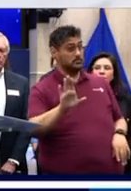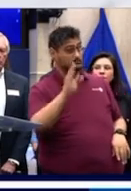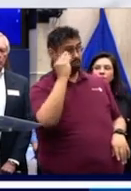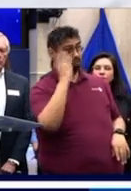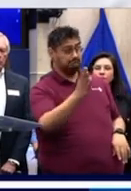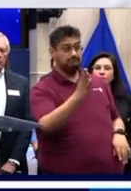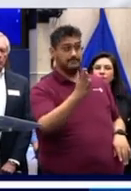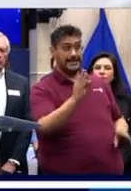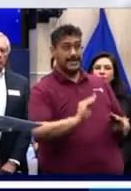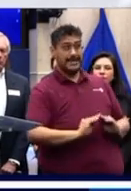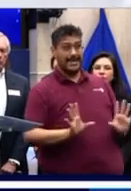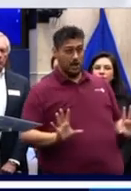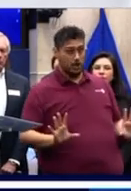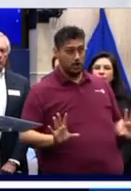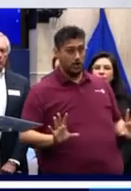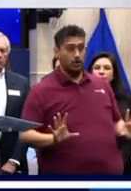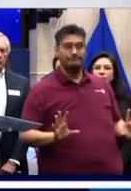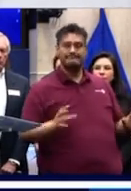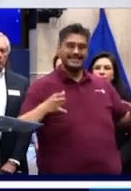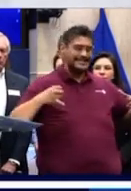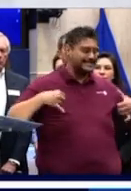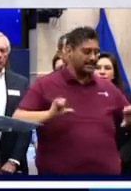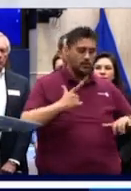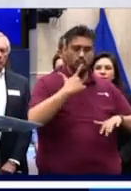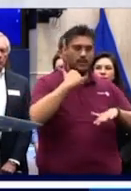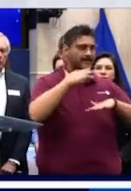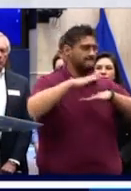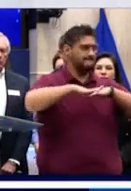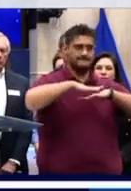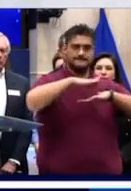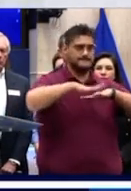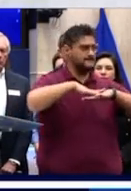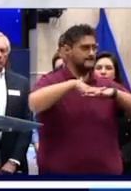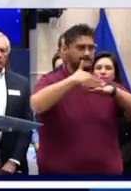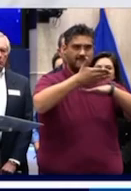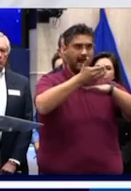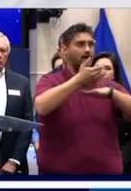well, we are still under red flag warning with